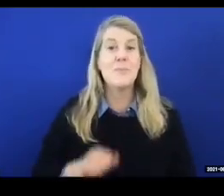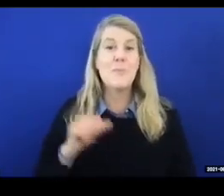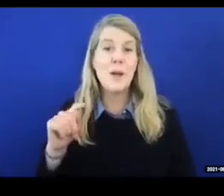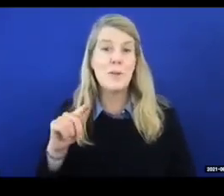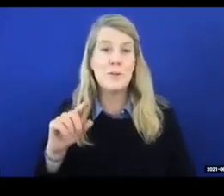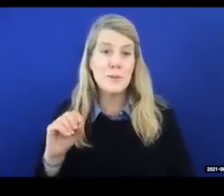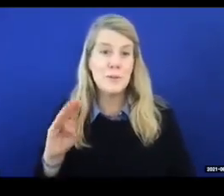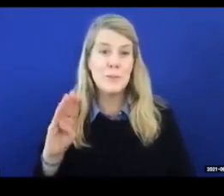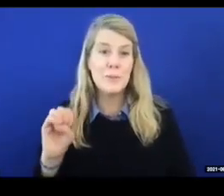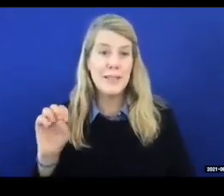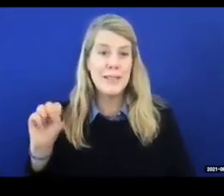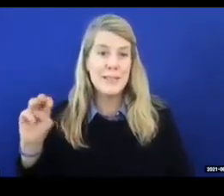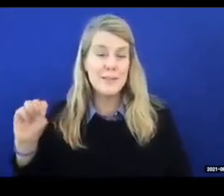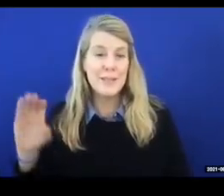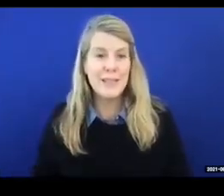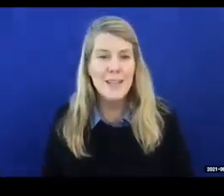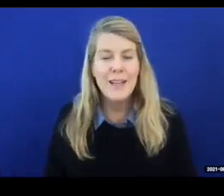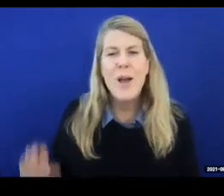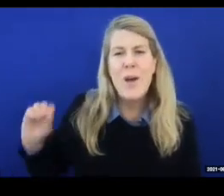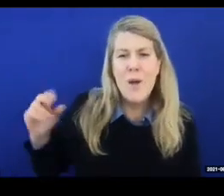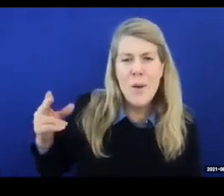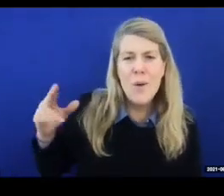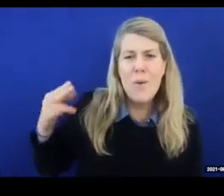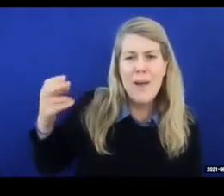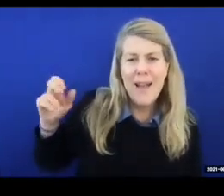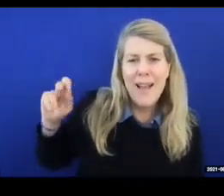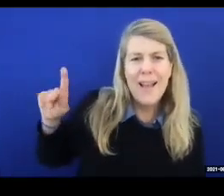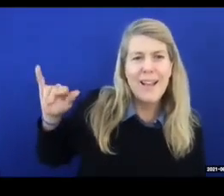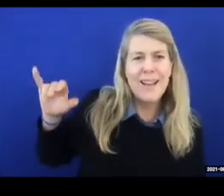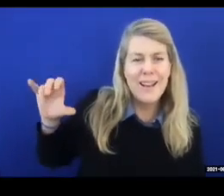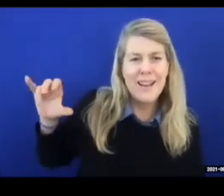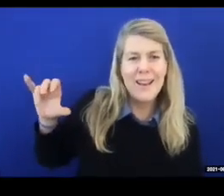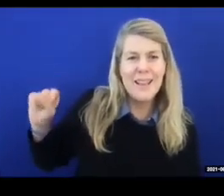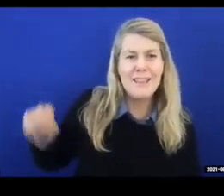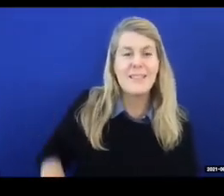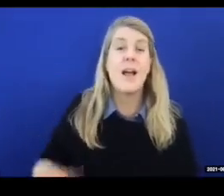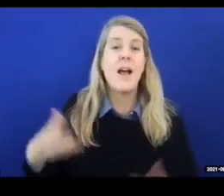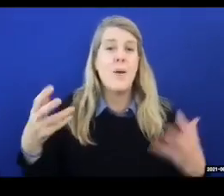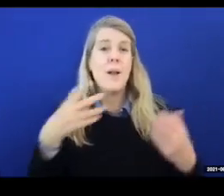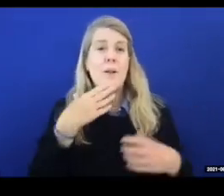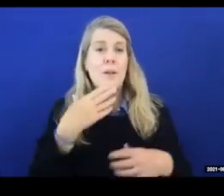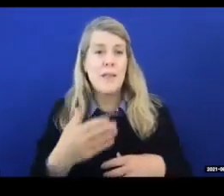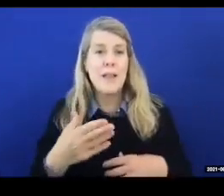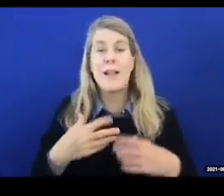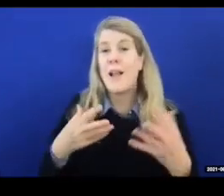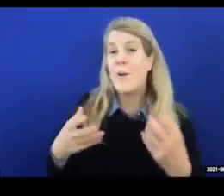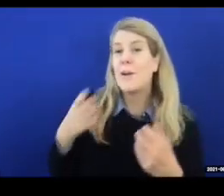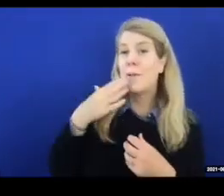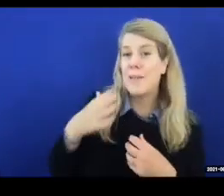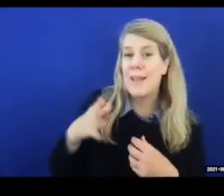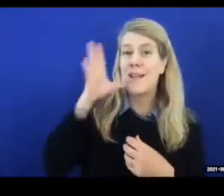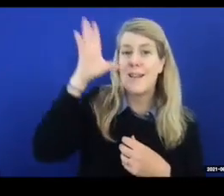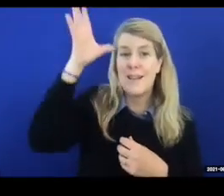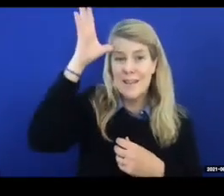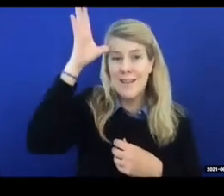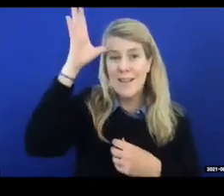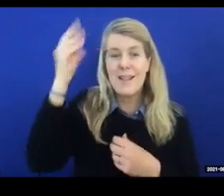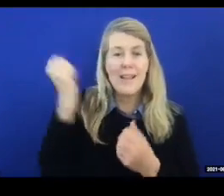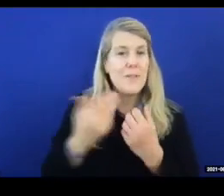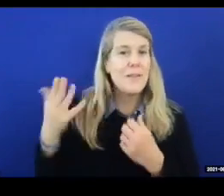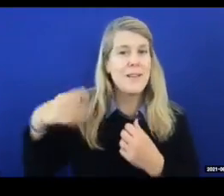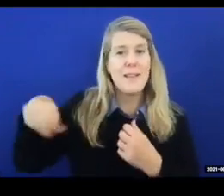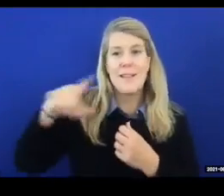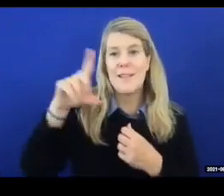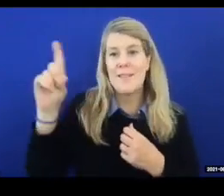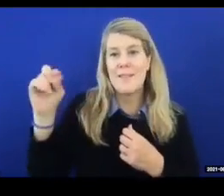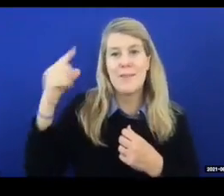Proud to be SMC. Ooh, heck yes, SMC. I want to say a huge thank you. I'd like to thank my folks and everything